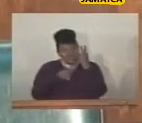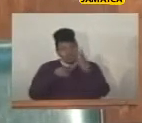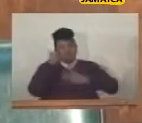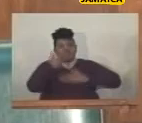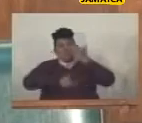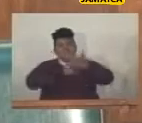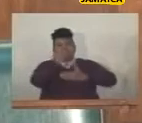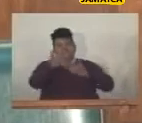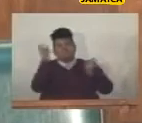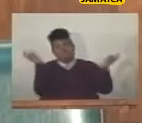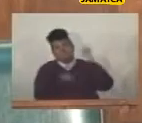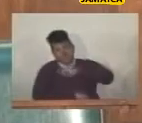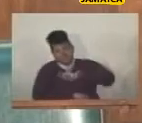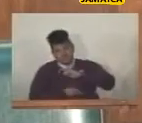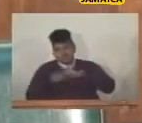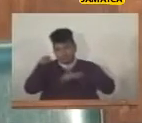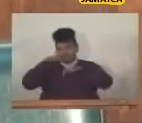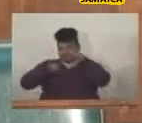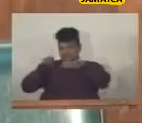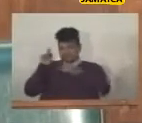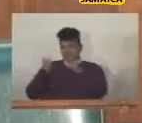of reversal.